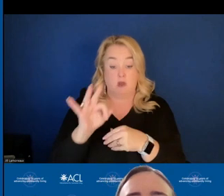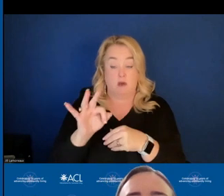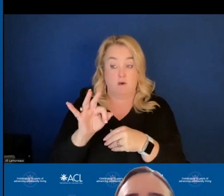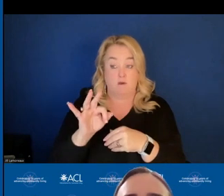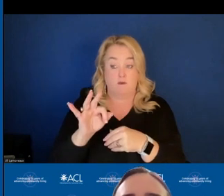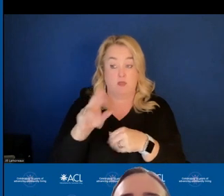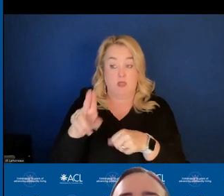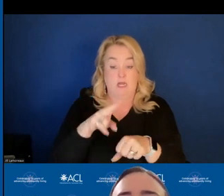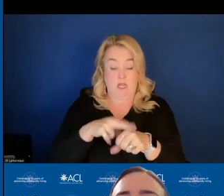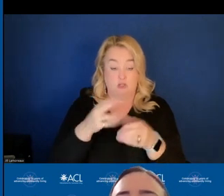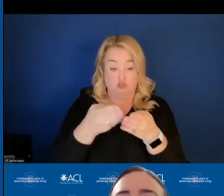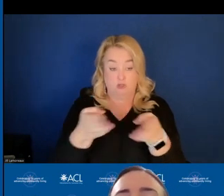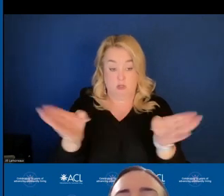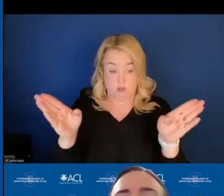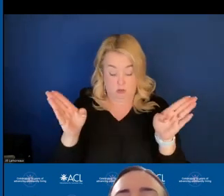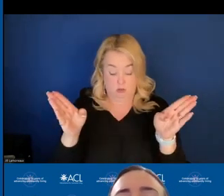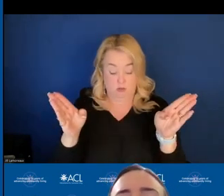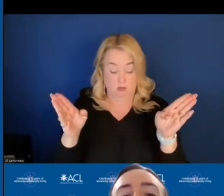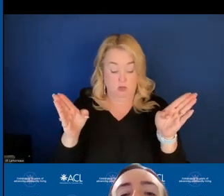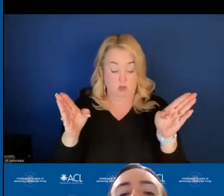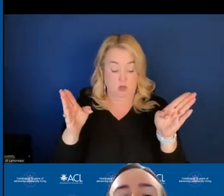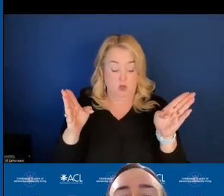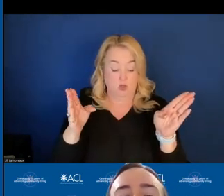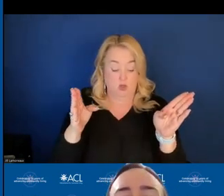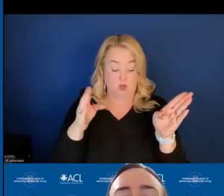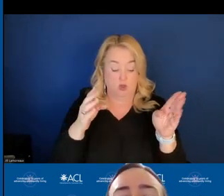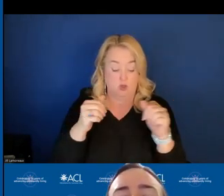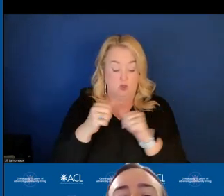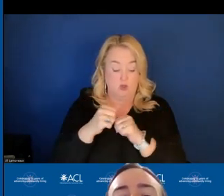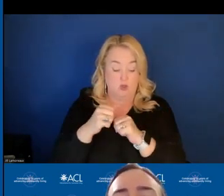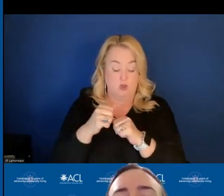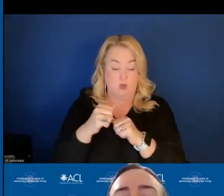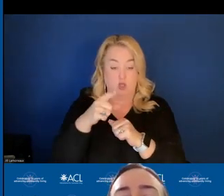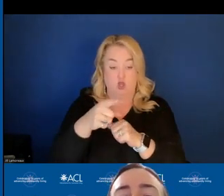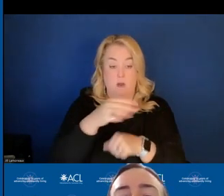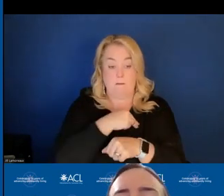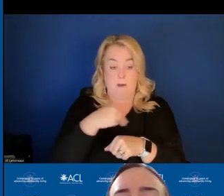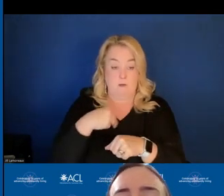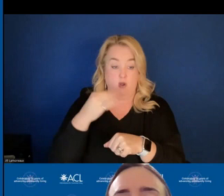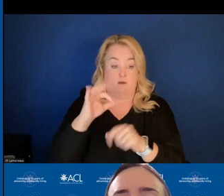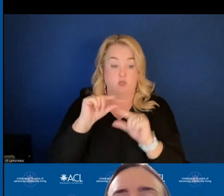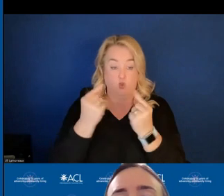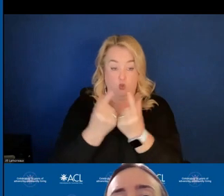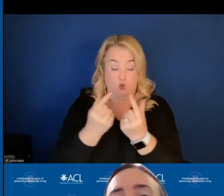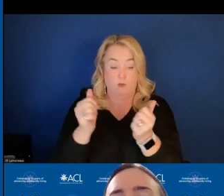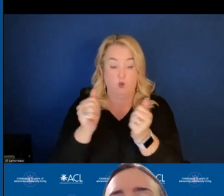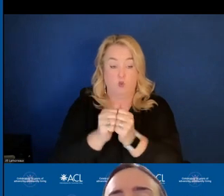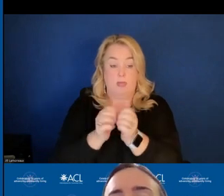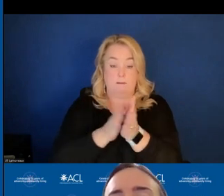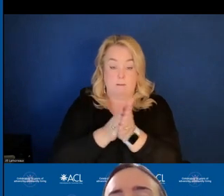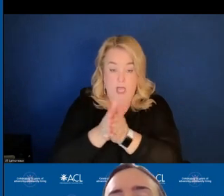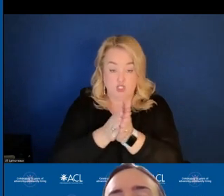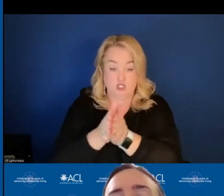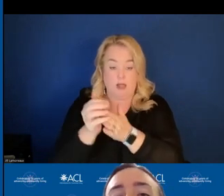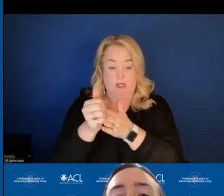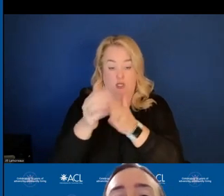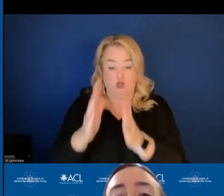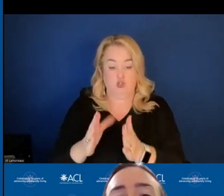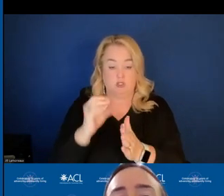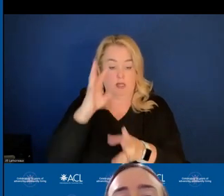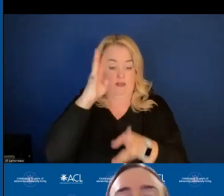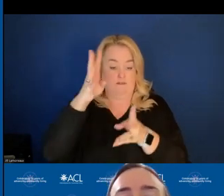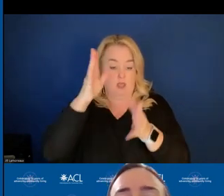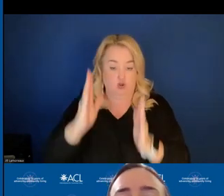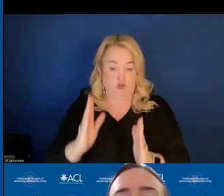As a part of the Nationwide Network of Champions, you are a member of a group with passionate leaders and innovators